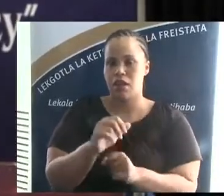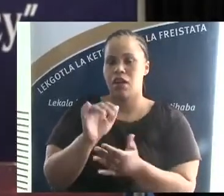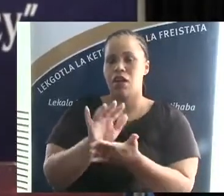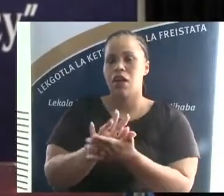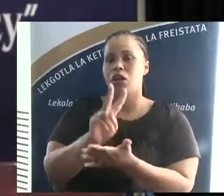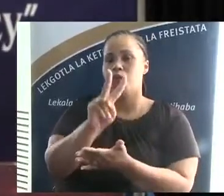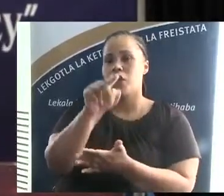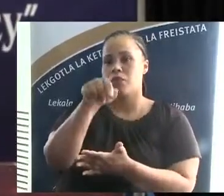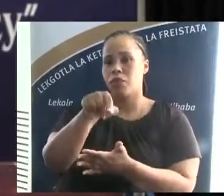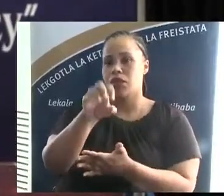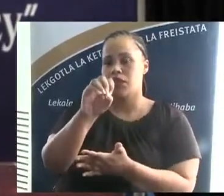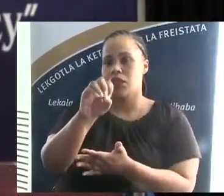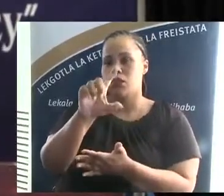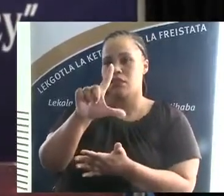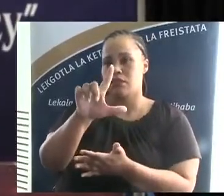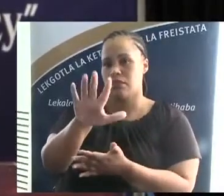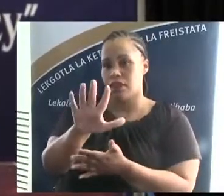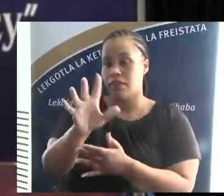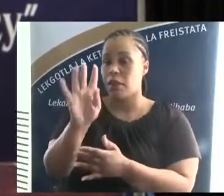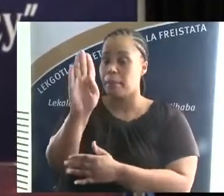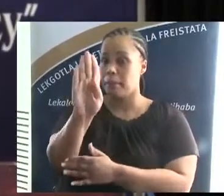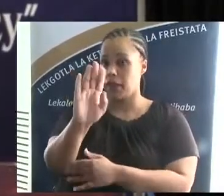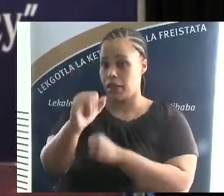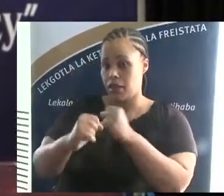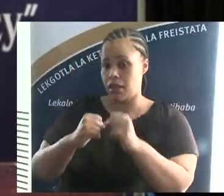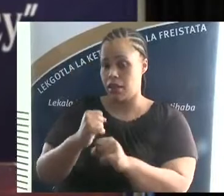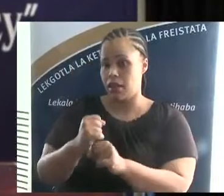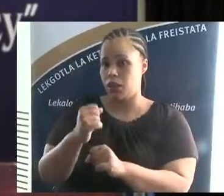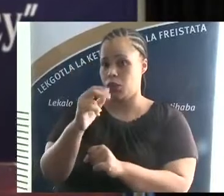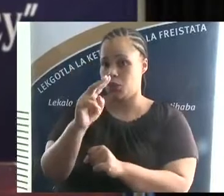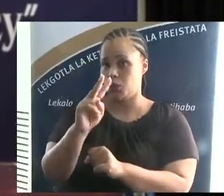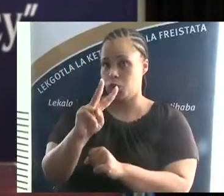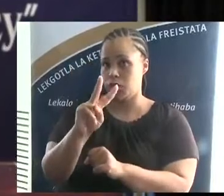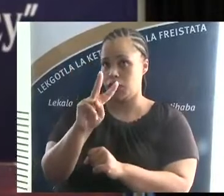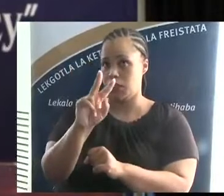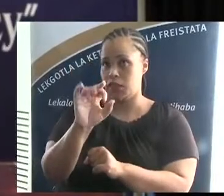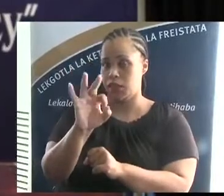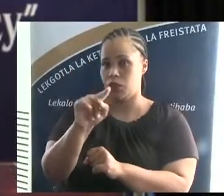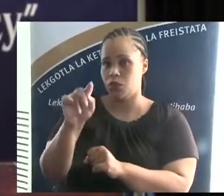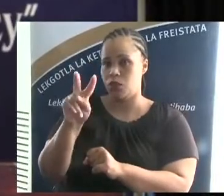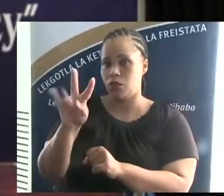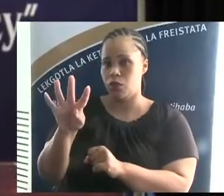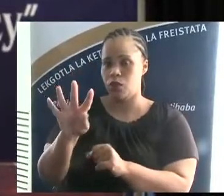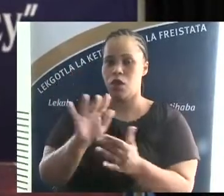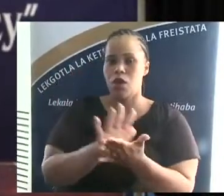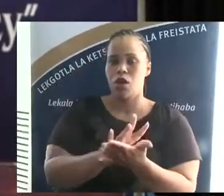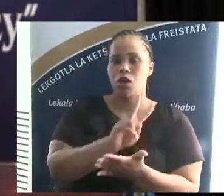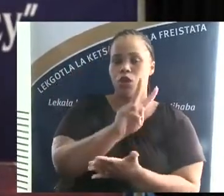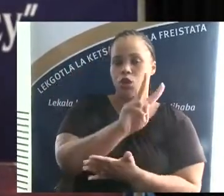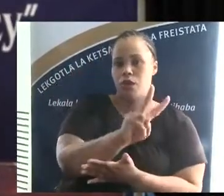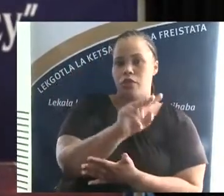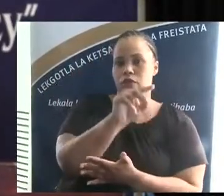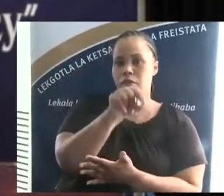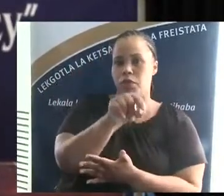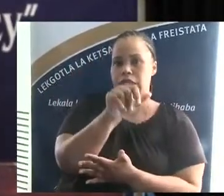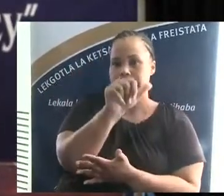$12.075 billion in 23-24, and $12.666 billion in